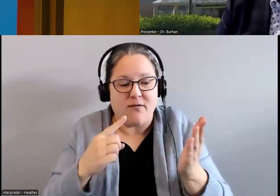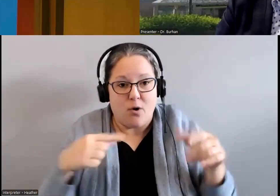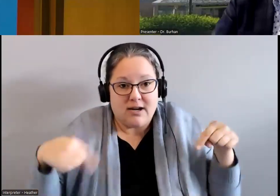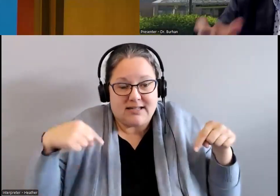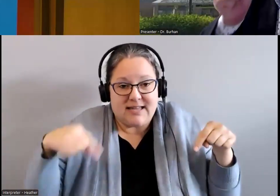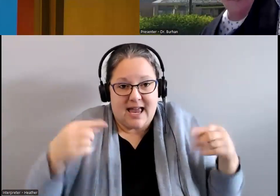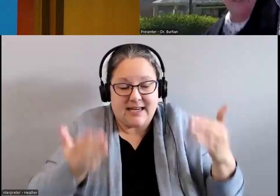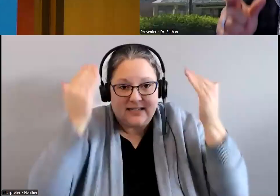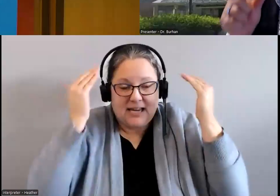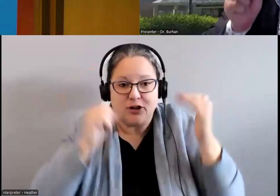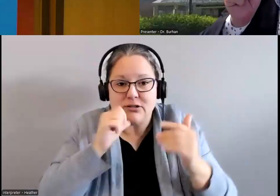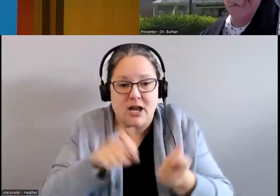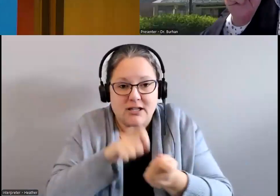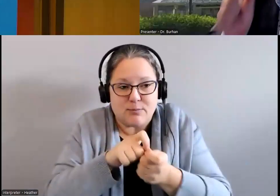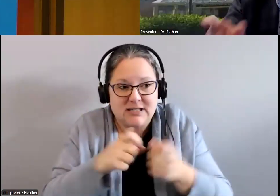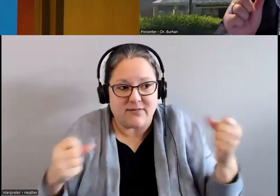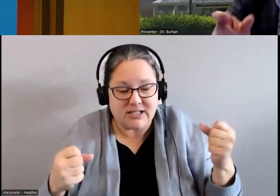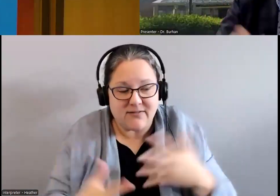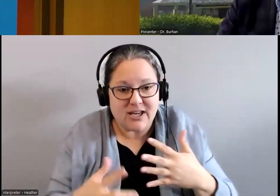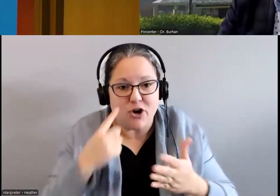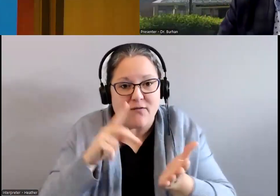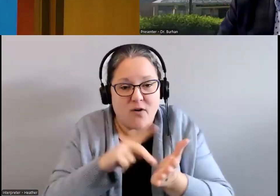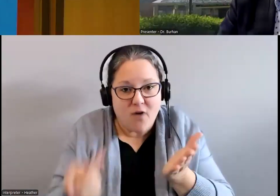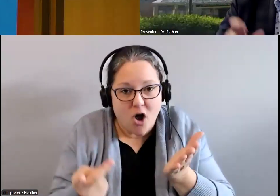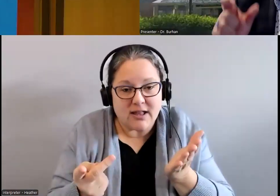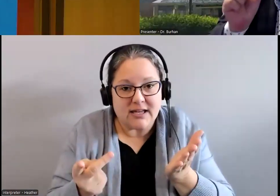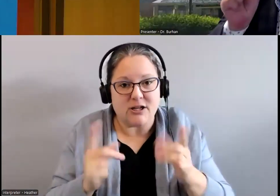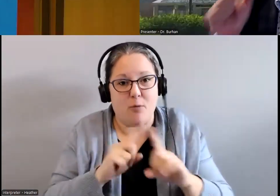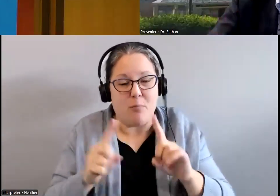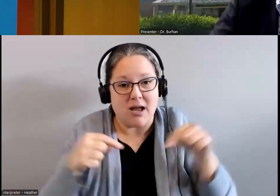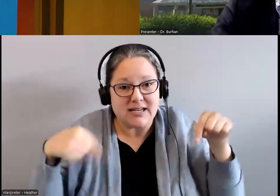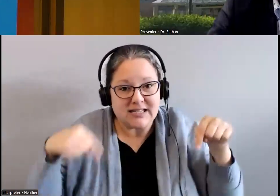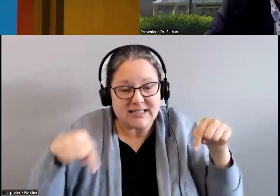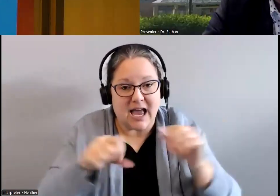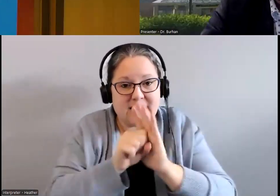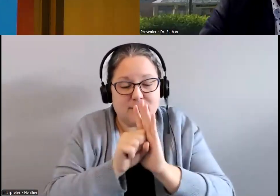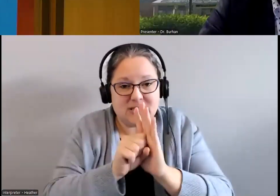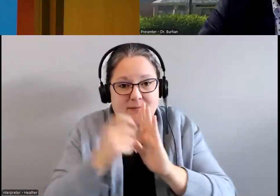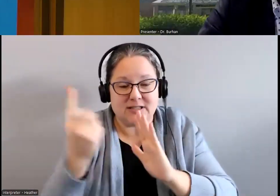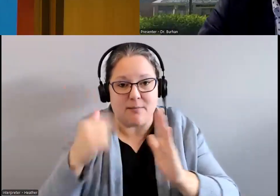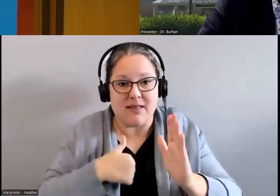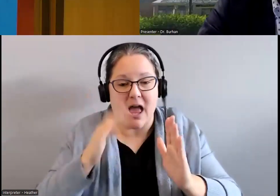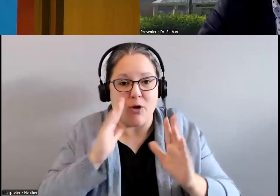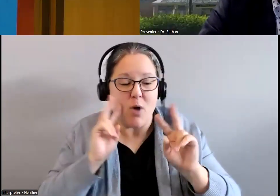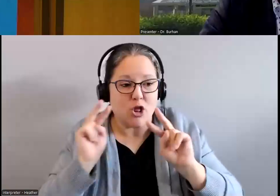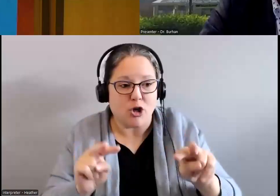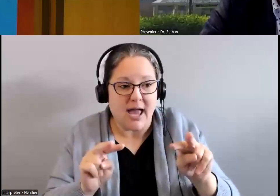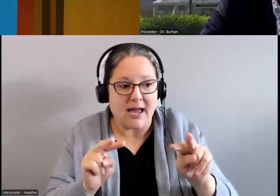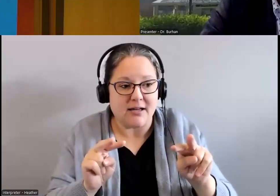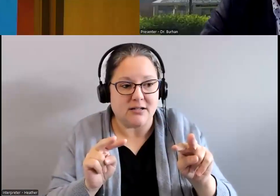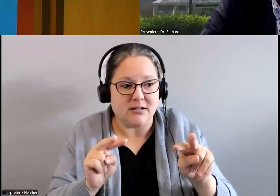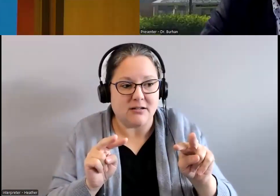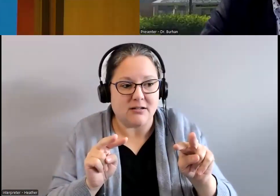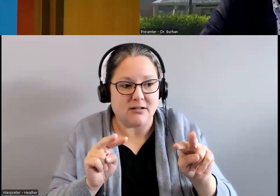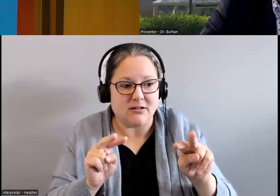It's not specific to fear of falling anxiety, but anxiety symptoms is something that I'm going to be looking at. In fact, we're analyzing data